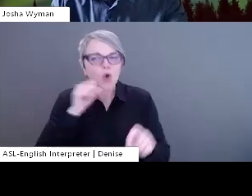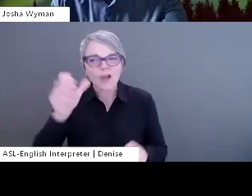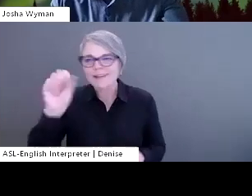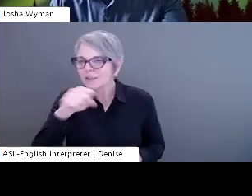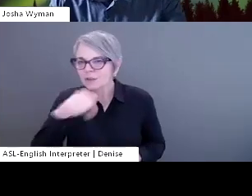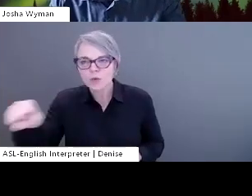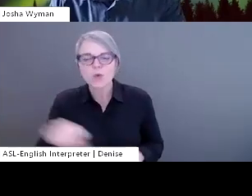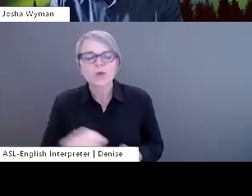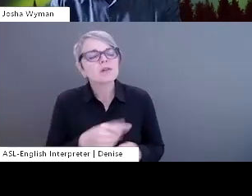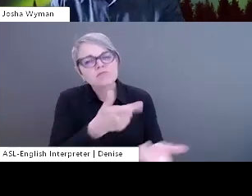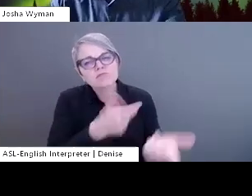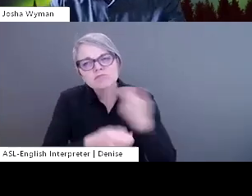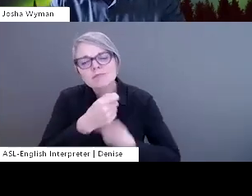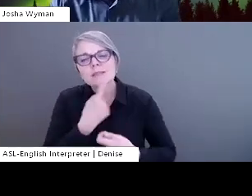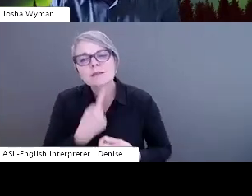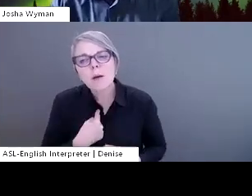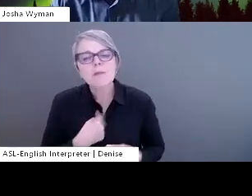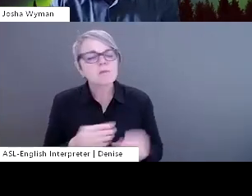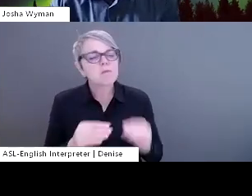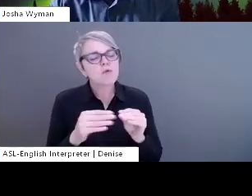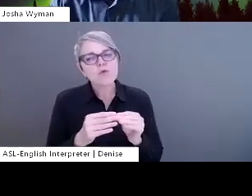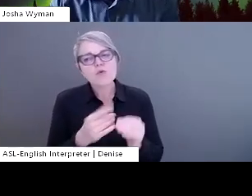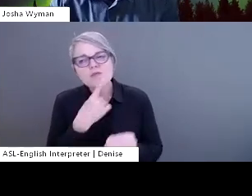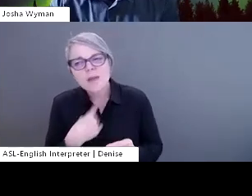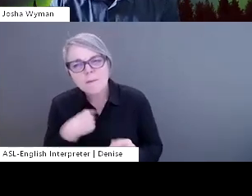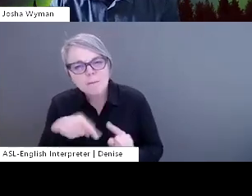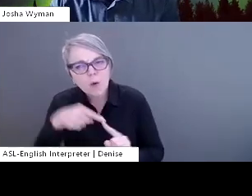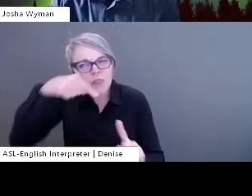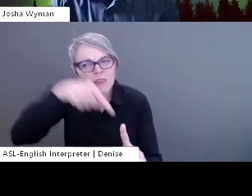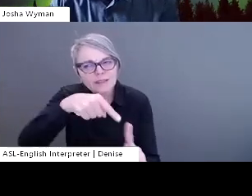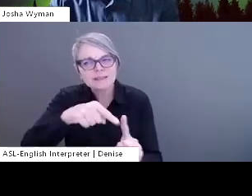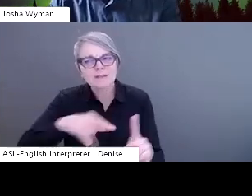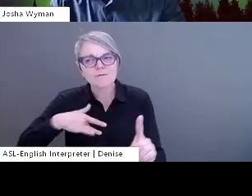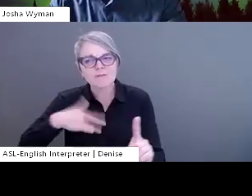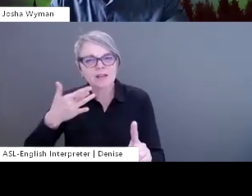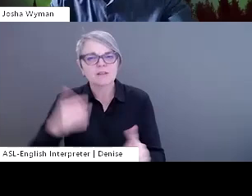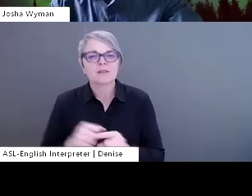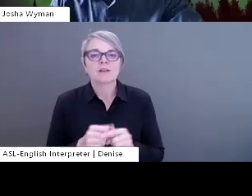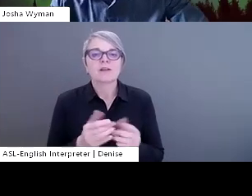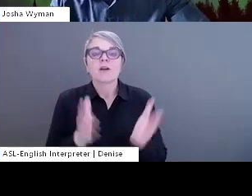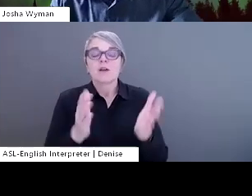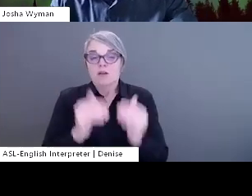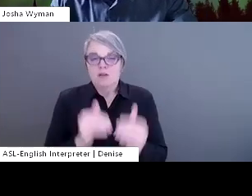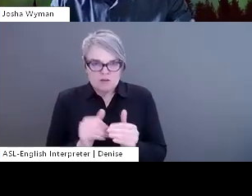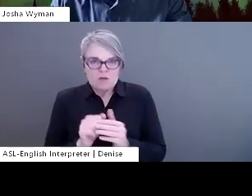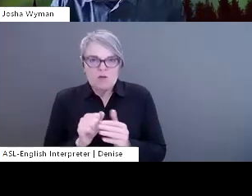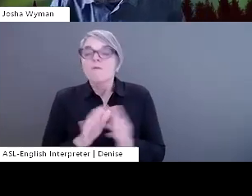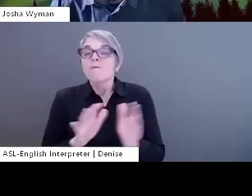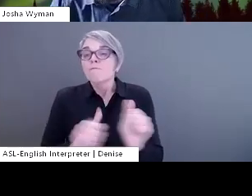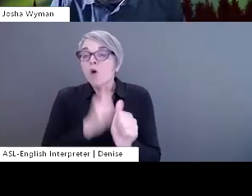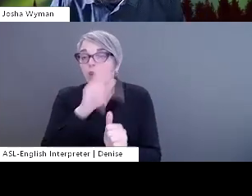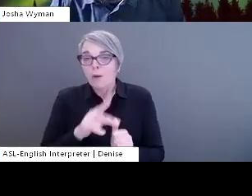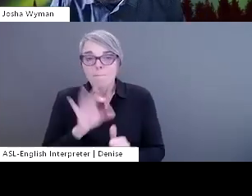about, or tell me about the specific event. Open-ended follow-up prompts. These are where you try and build off